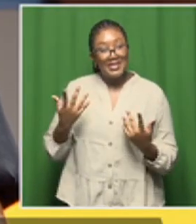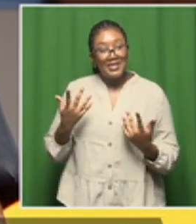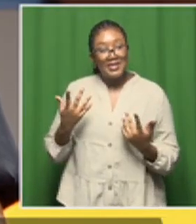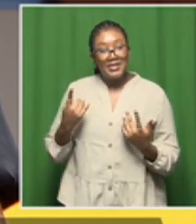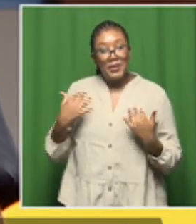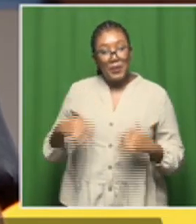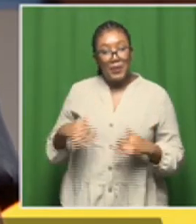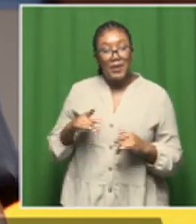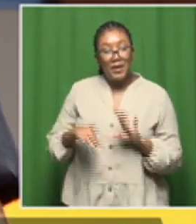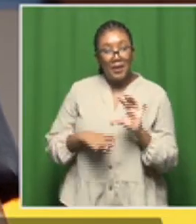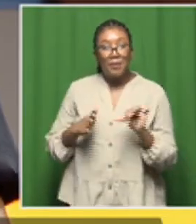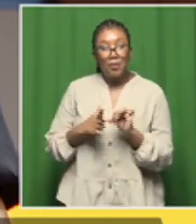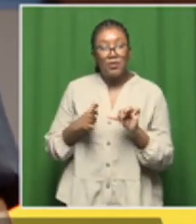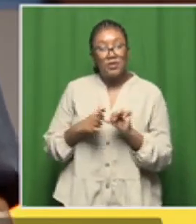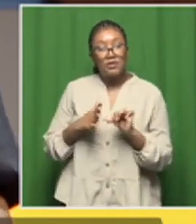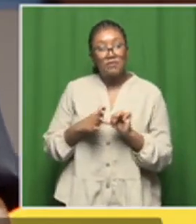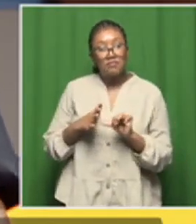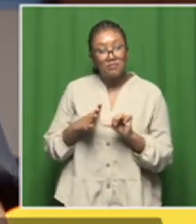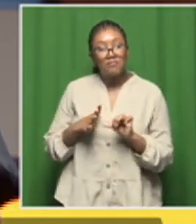an intentional.